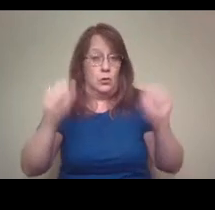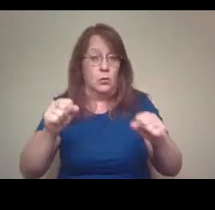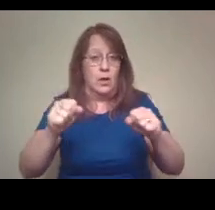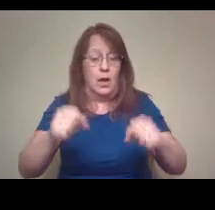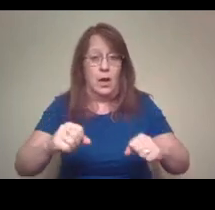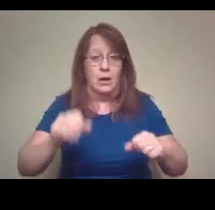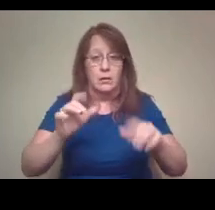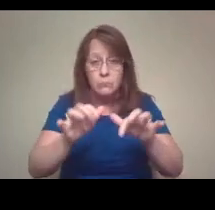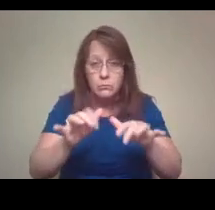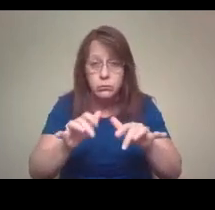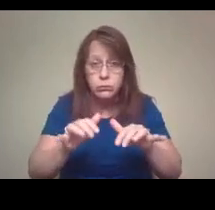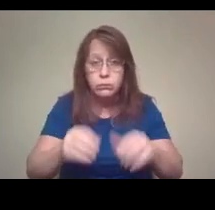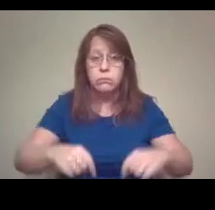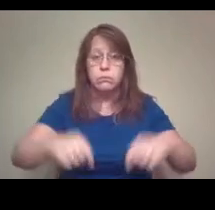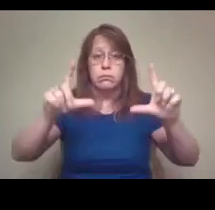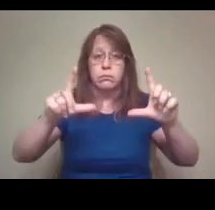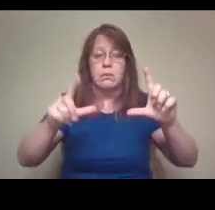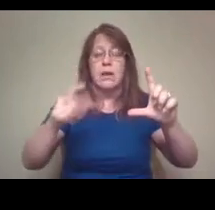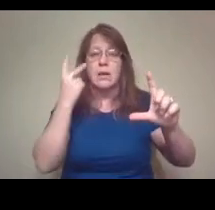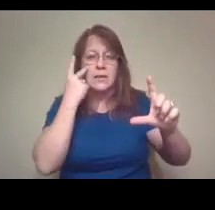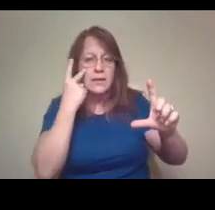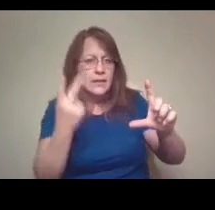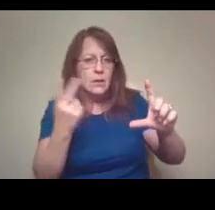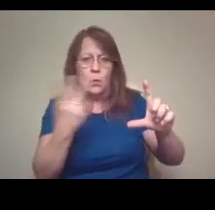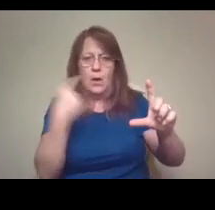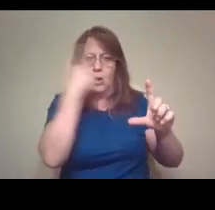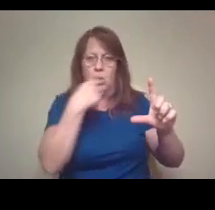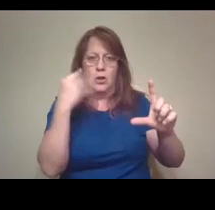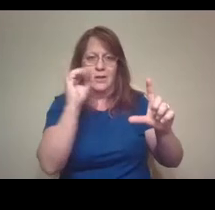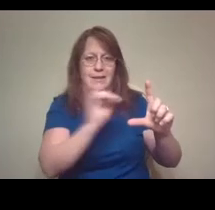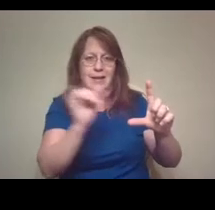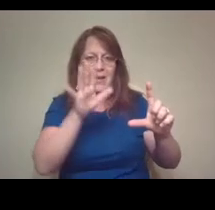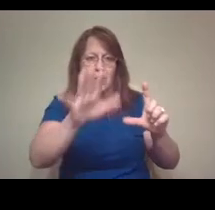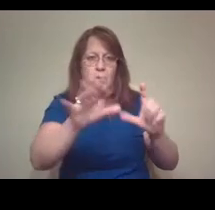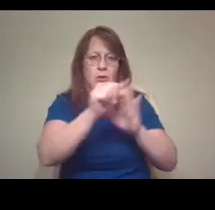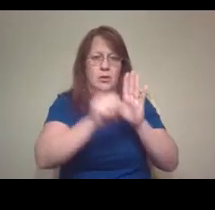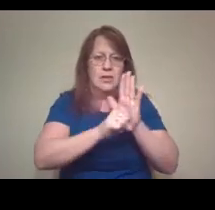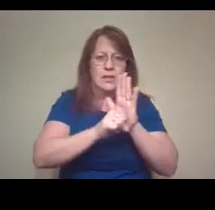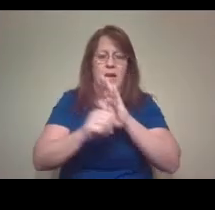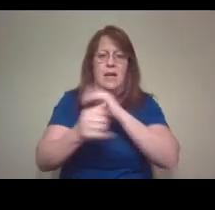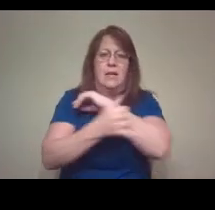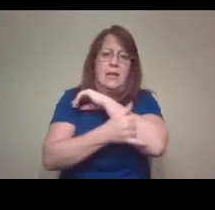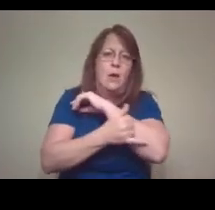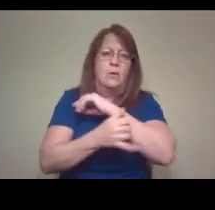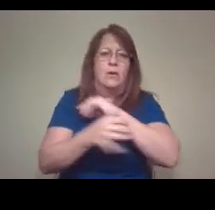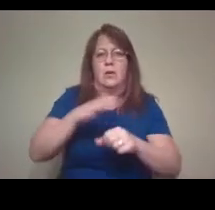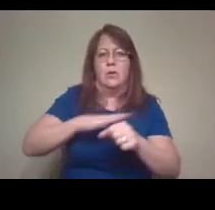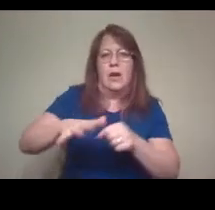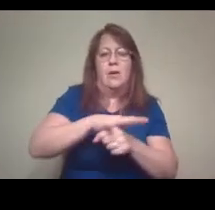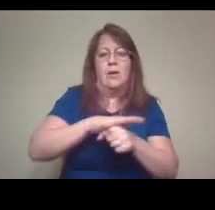like in your county, in your state, in your region. For this presentation, I'll also be looking at the Healthy